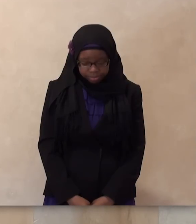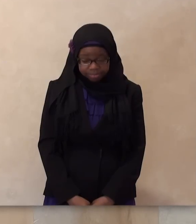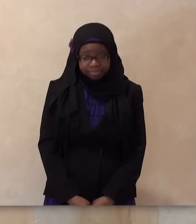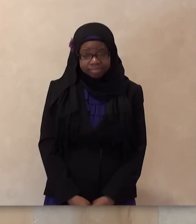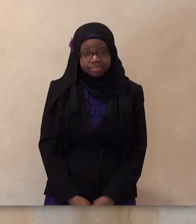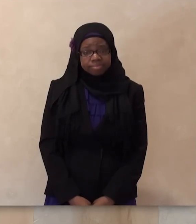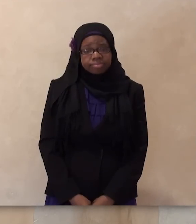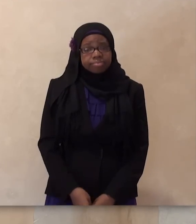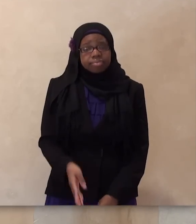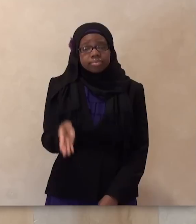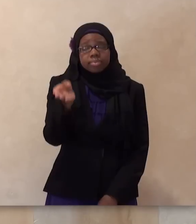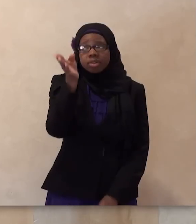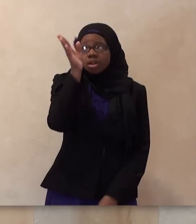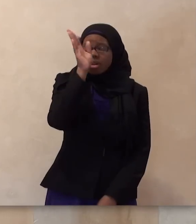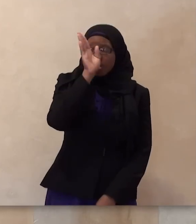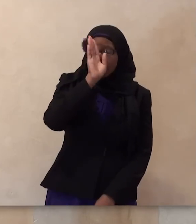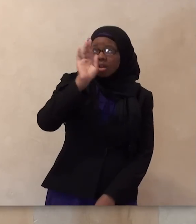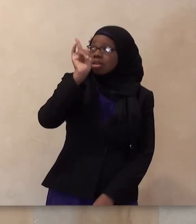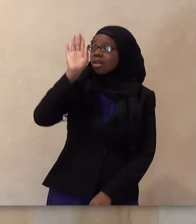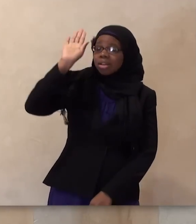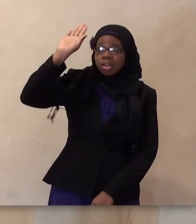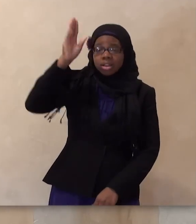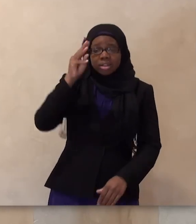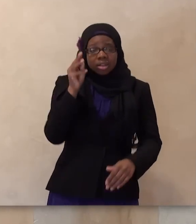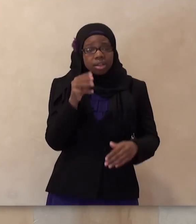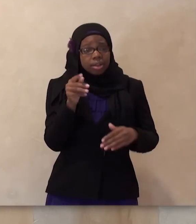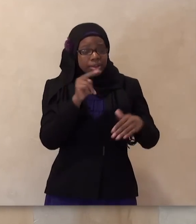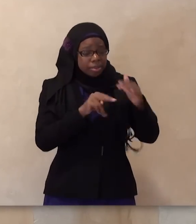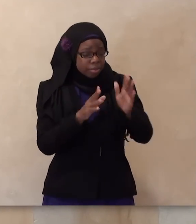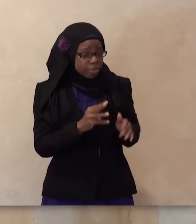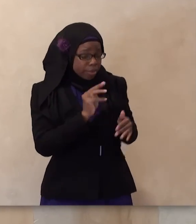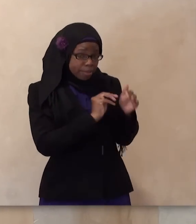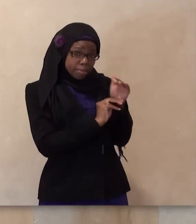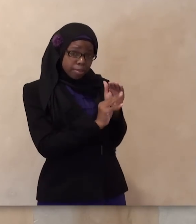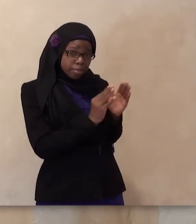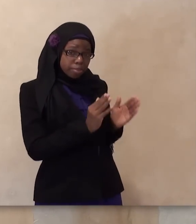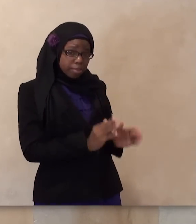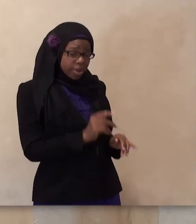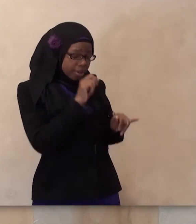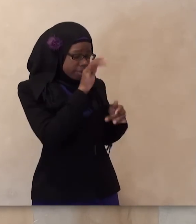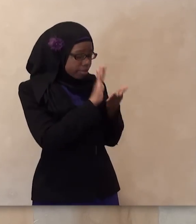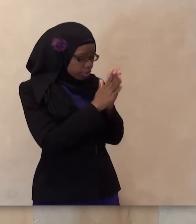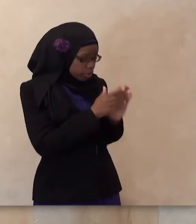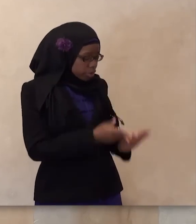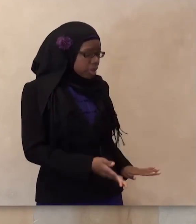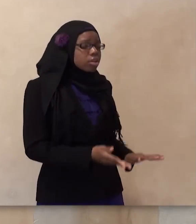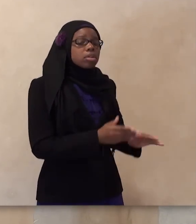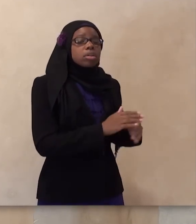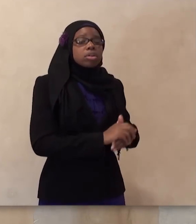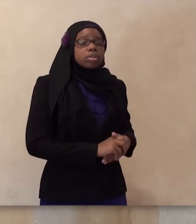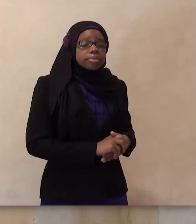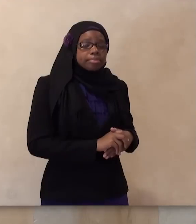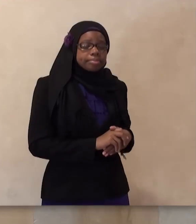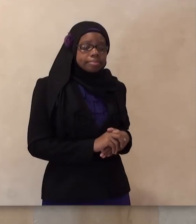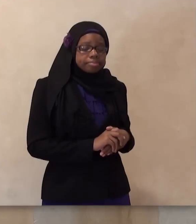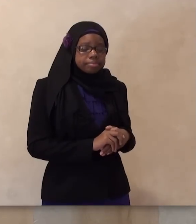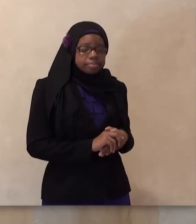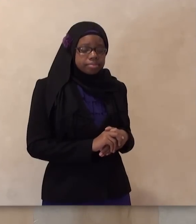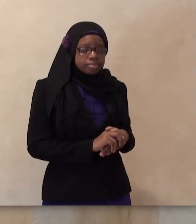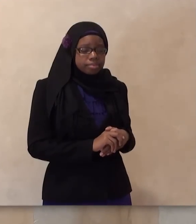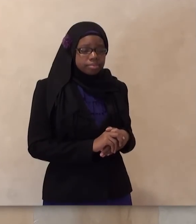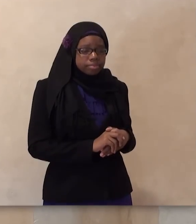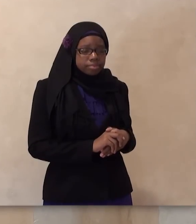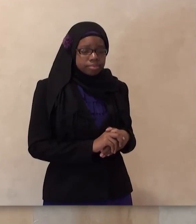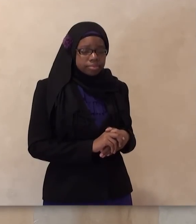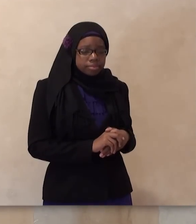sallallahu alayhi wa sallam is reported to have said that people had rain at the time of the Prophet sallallahu alayhi wa sallam, and the